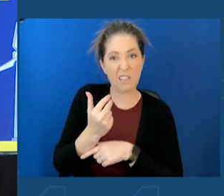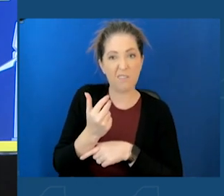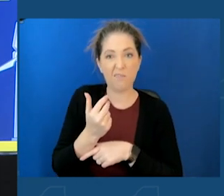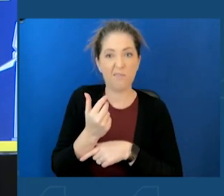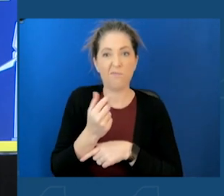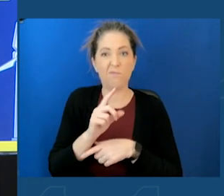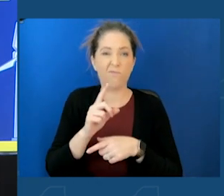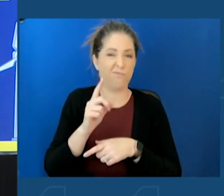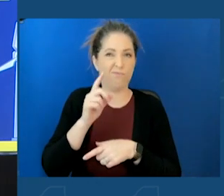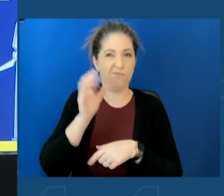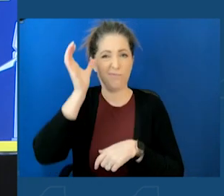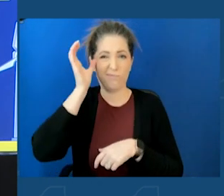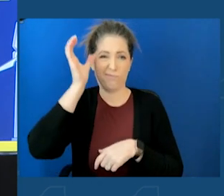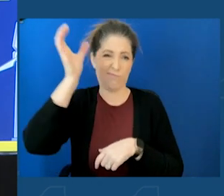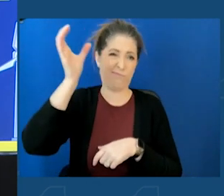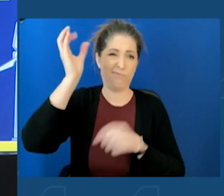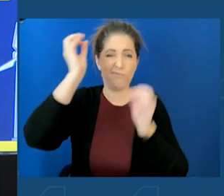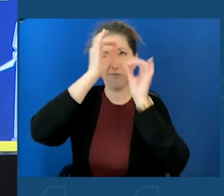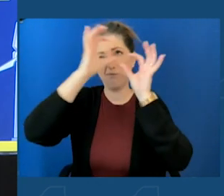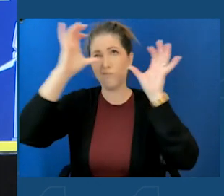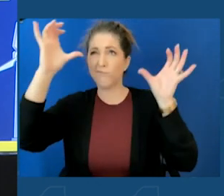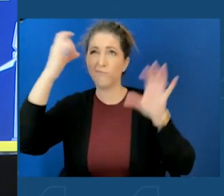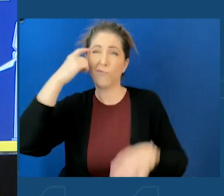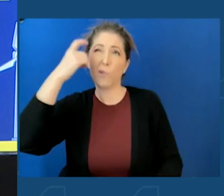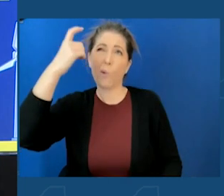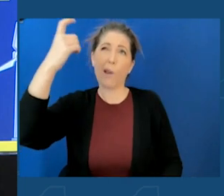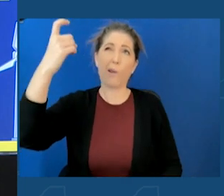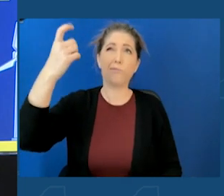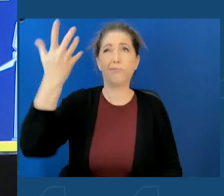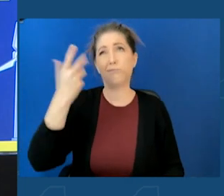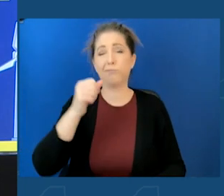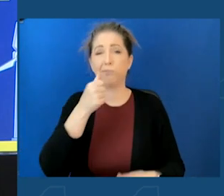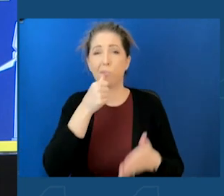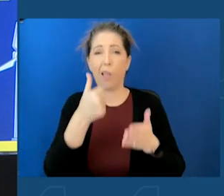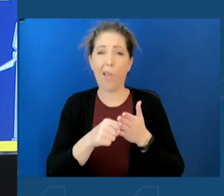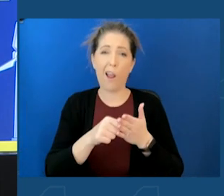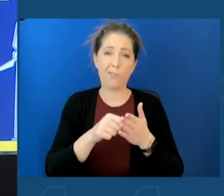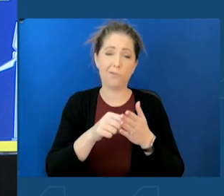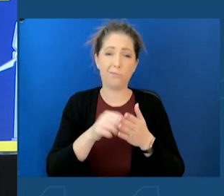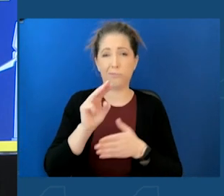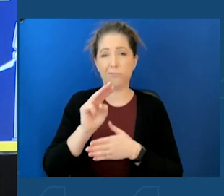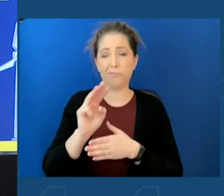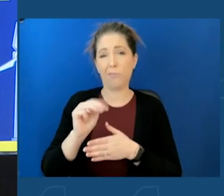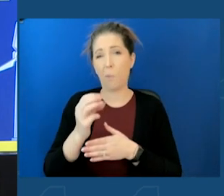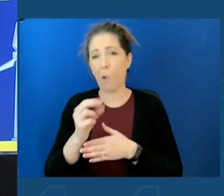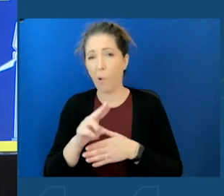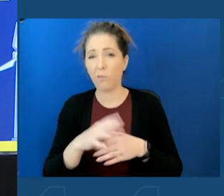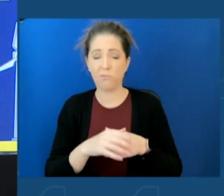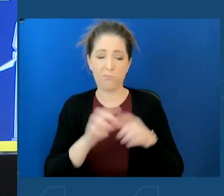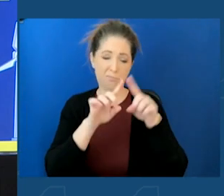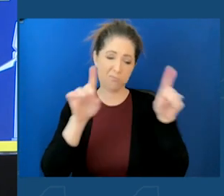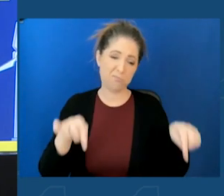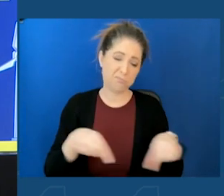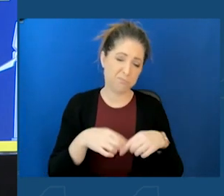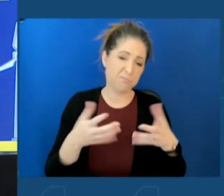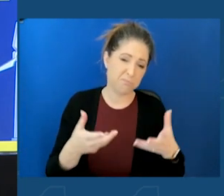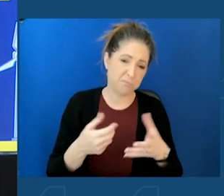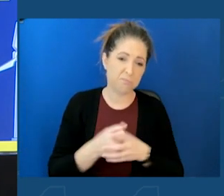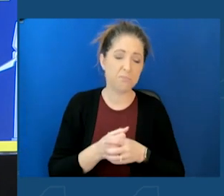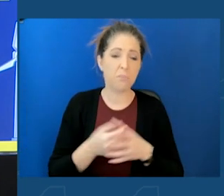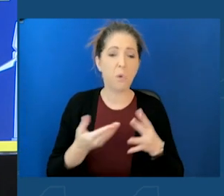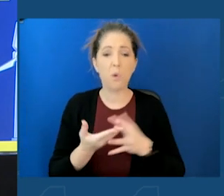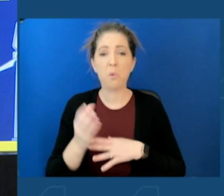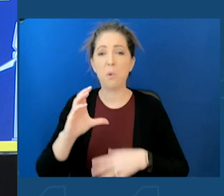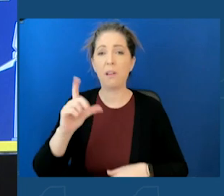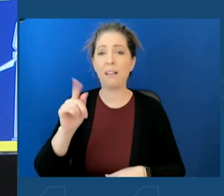concept with a letter, memorandum of understanding, through Clint Plummer to move this